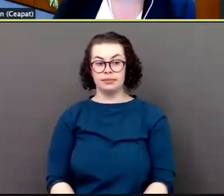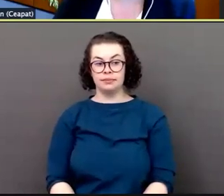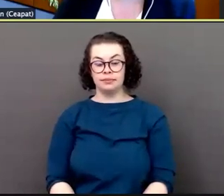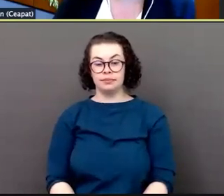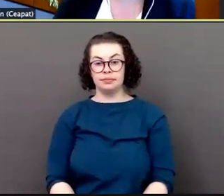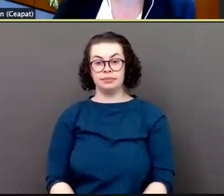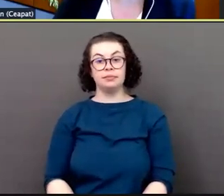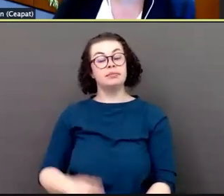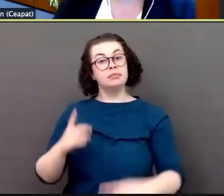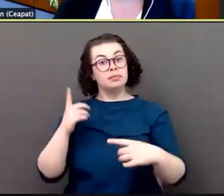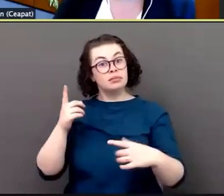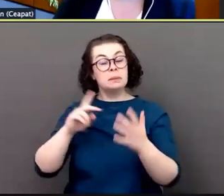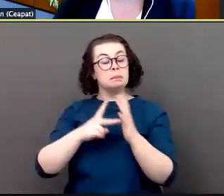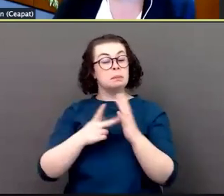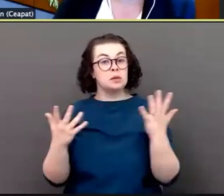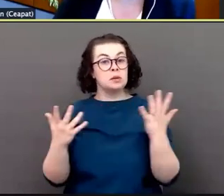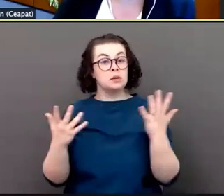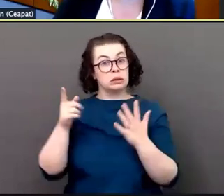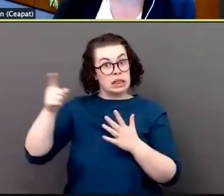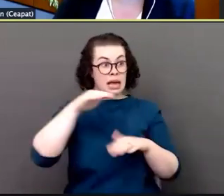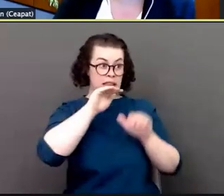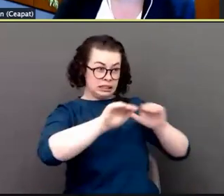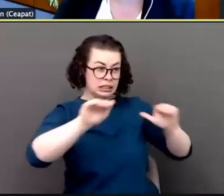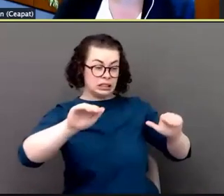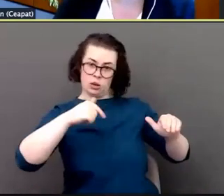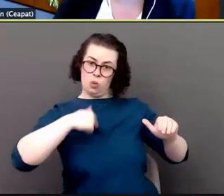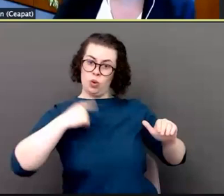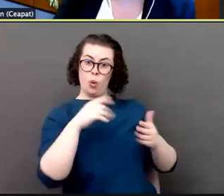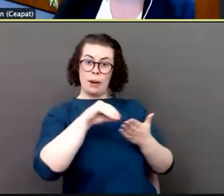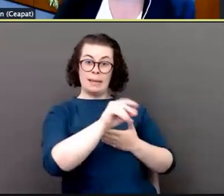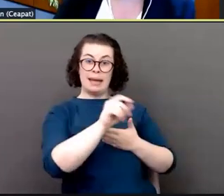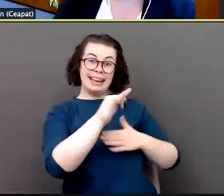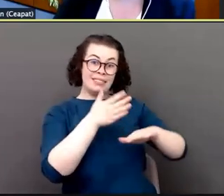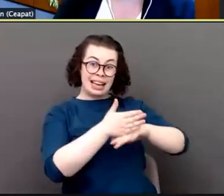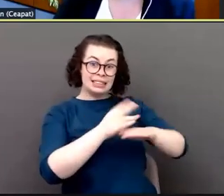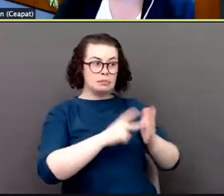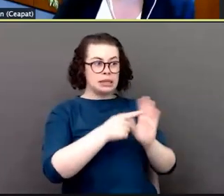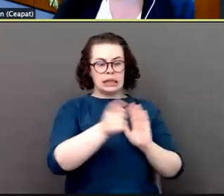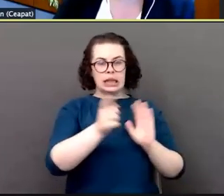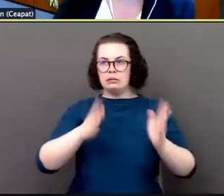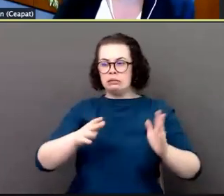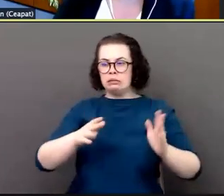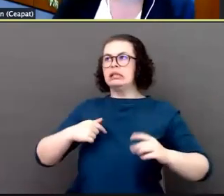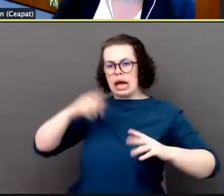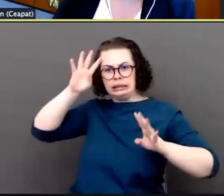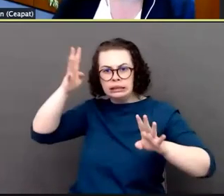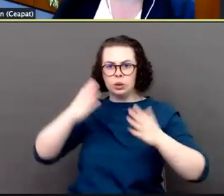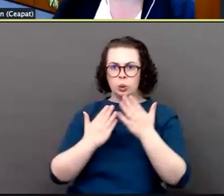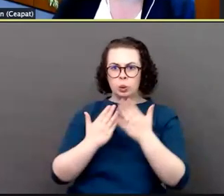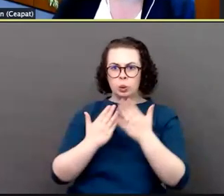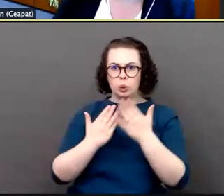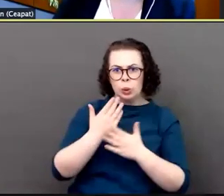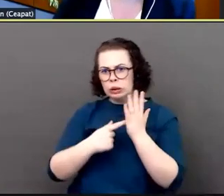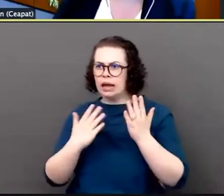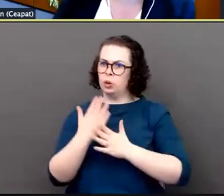towards innovation, sustainability, accessibility, and social progress. The